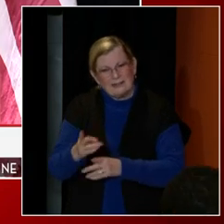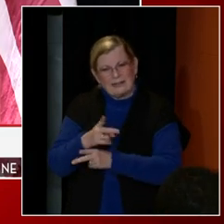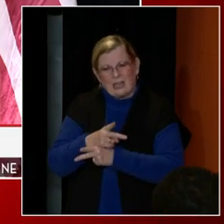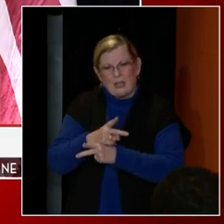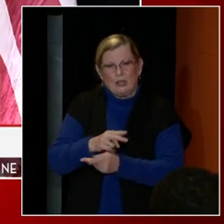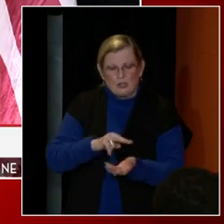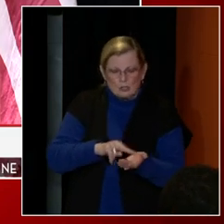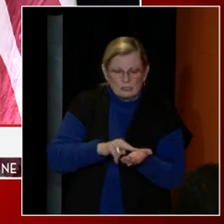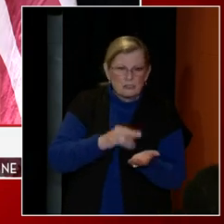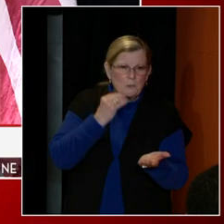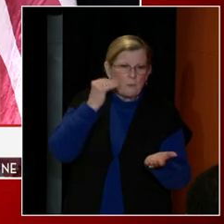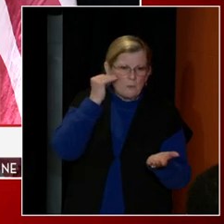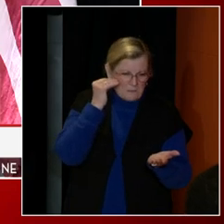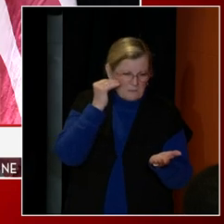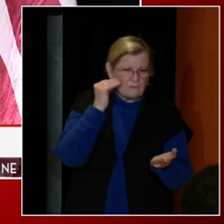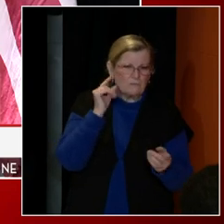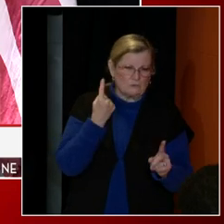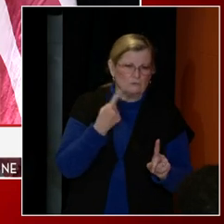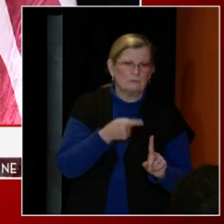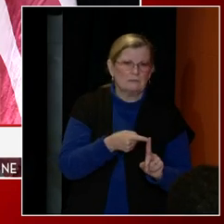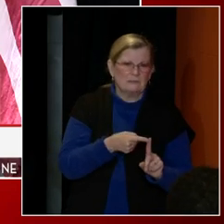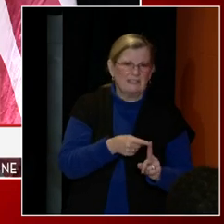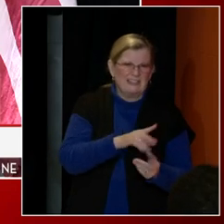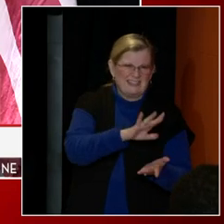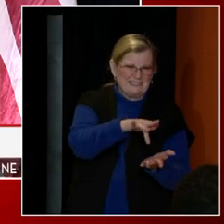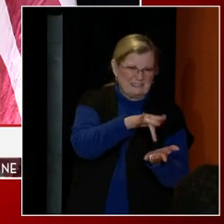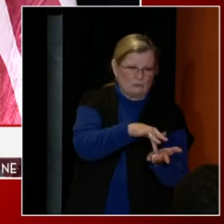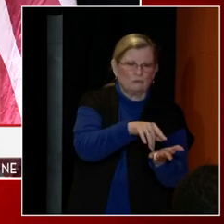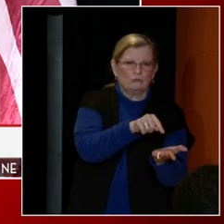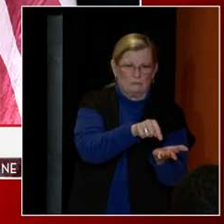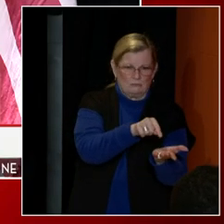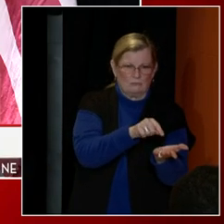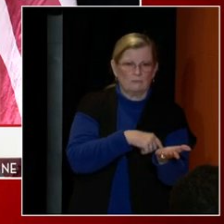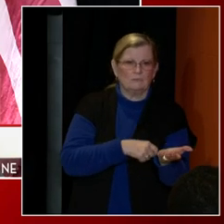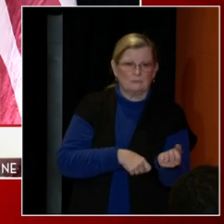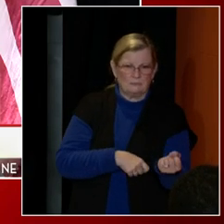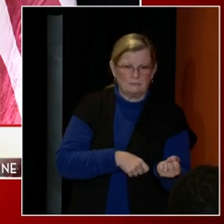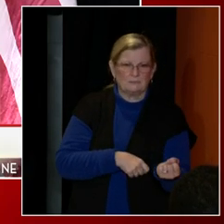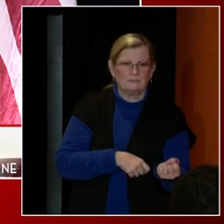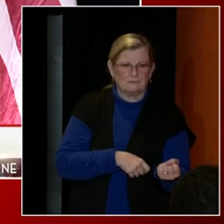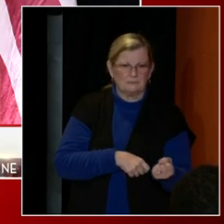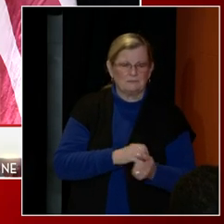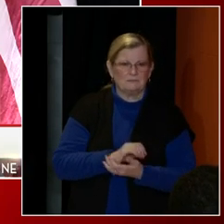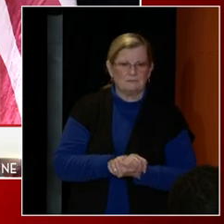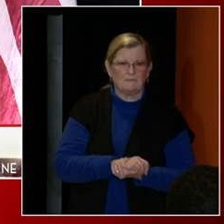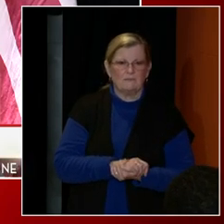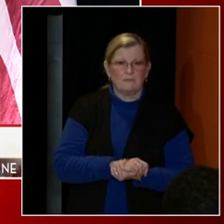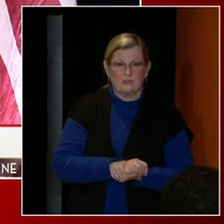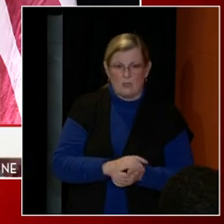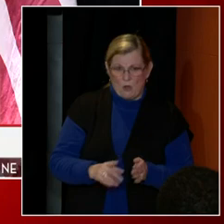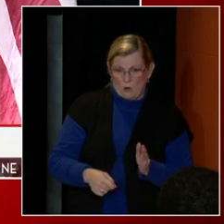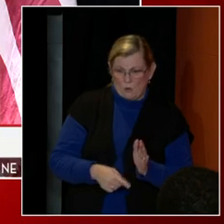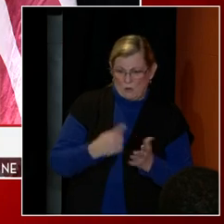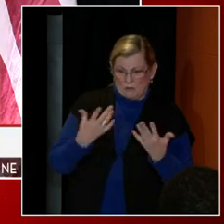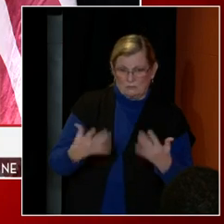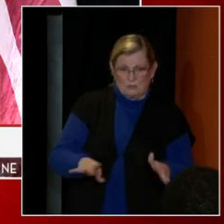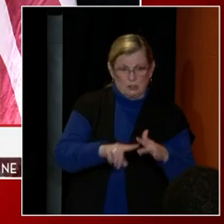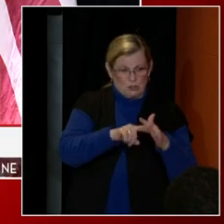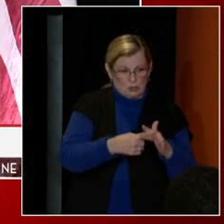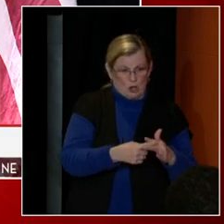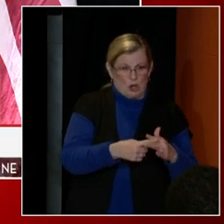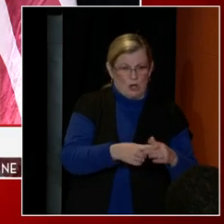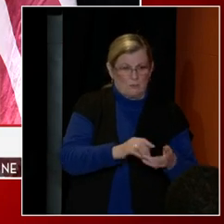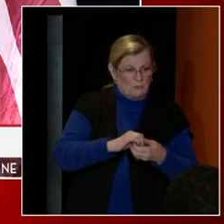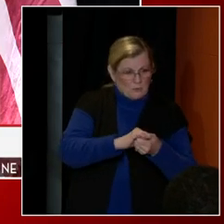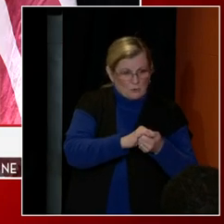of long-term care facilities, beginning with skilled nursing facilities. Once we activate that partnership, however, which we